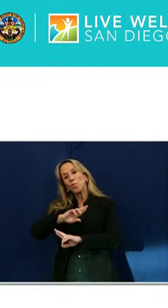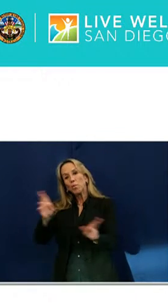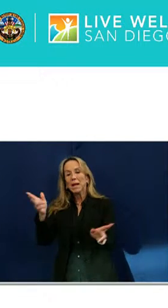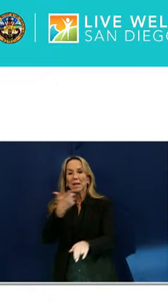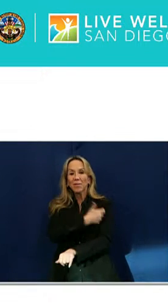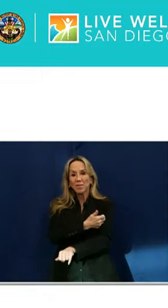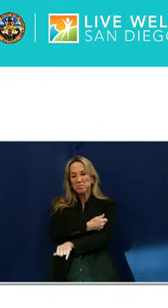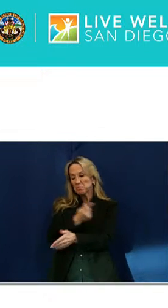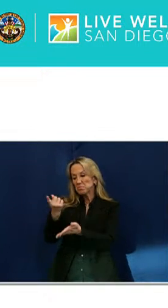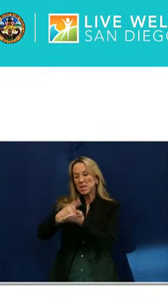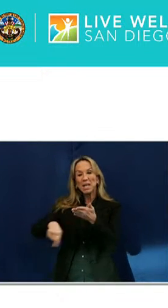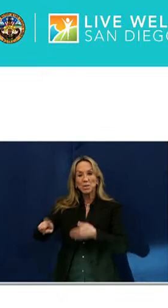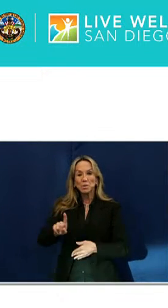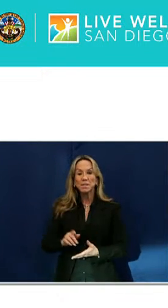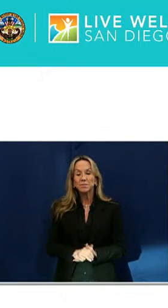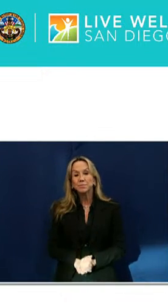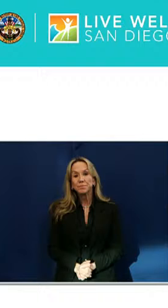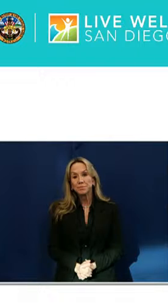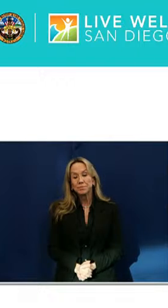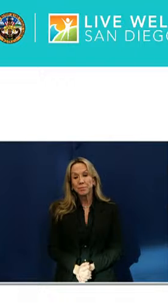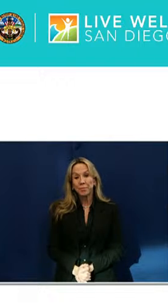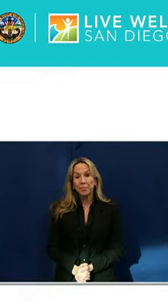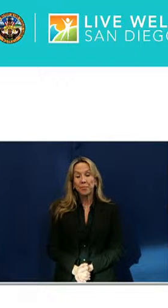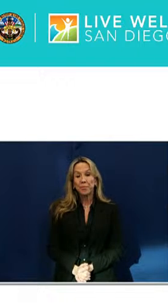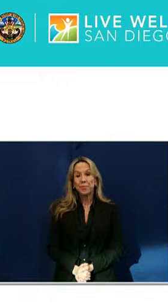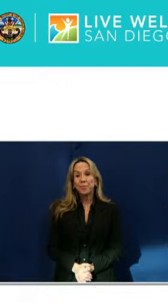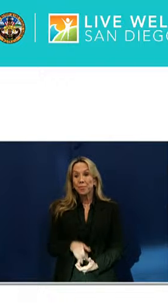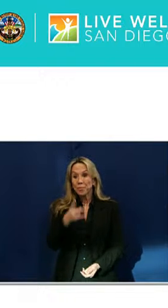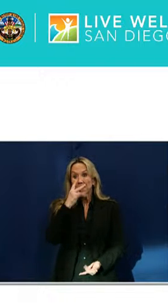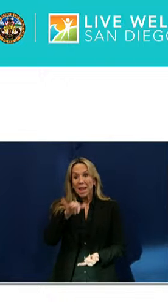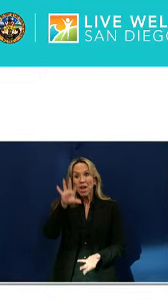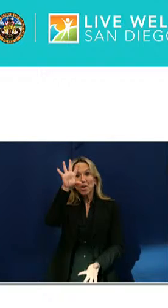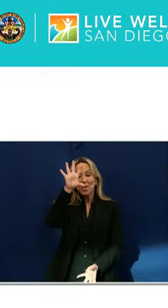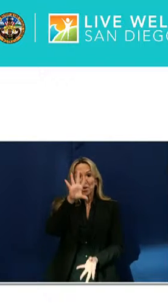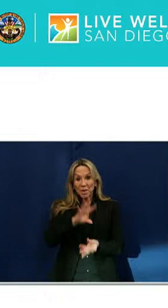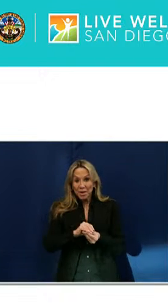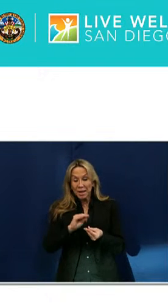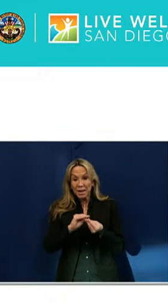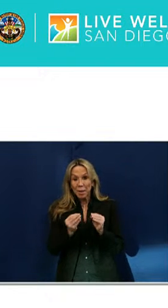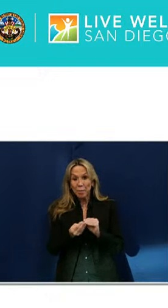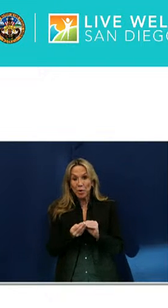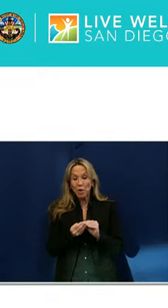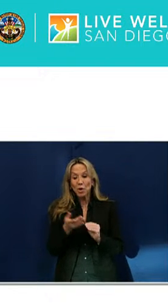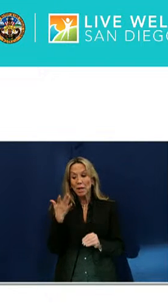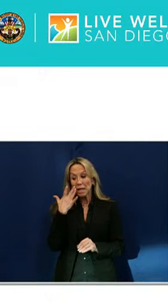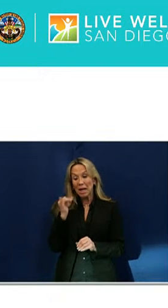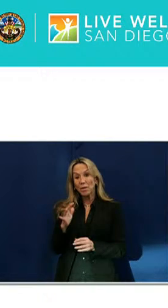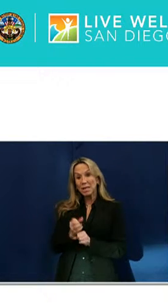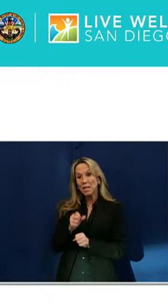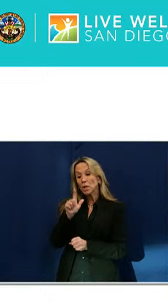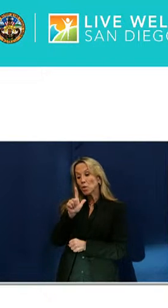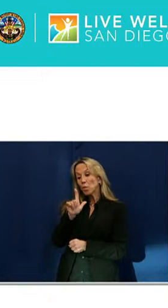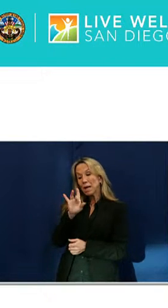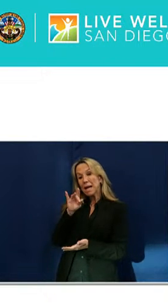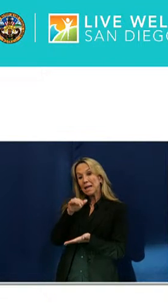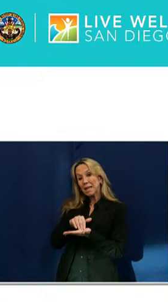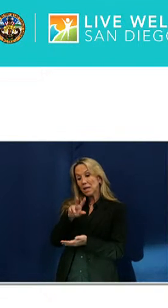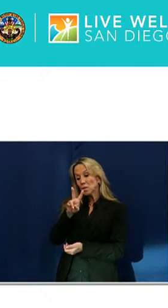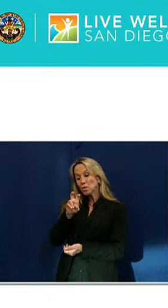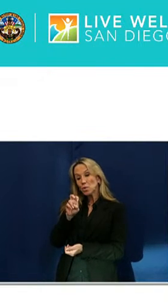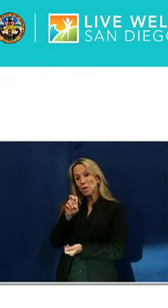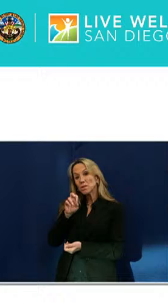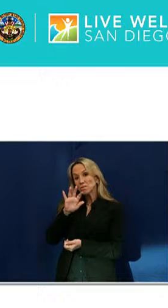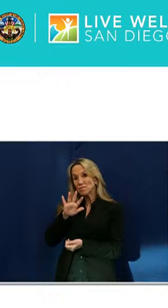rather, next week. Out of that total number, San Diego will be getting 28,275